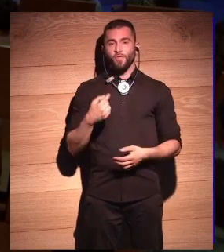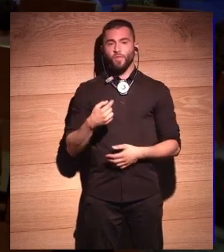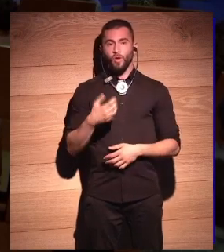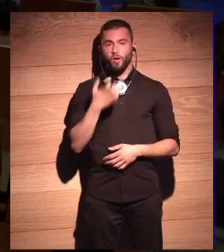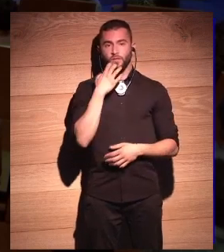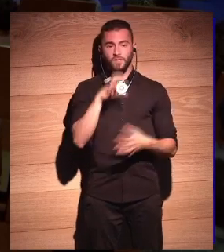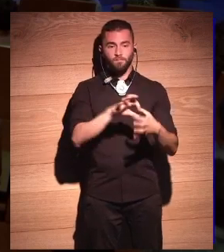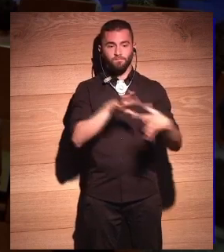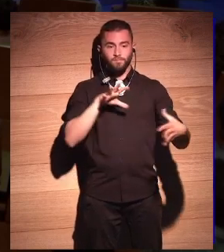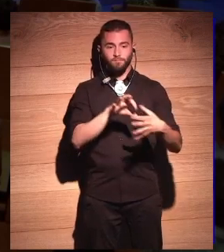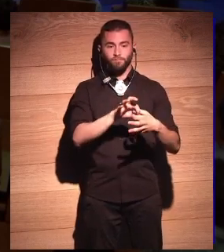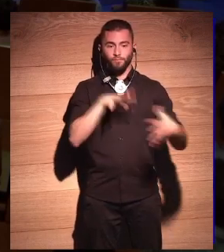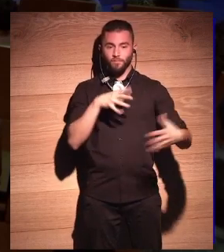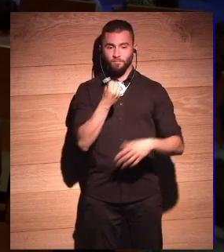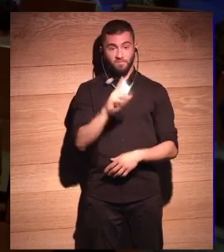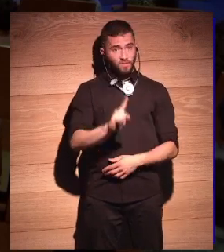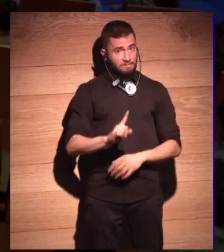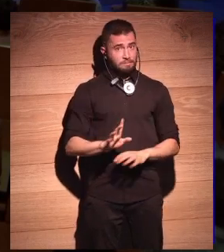Okay. It's weird then.